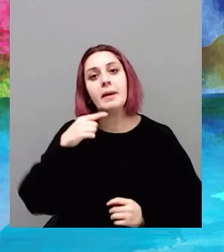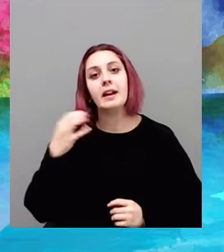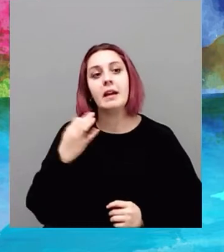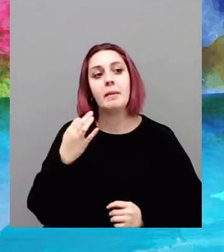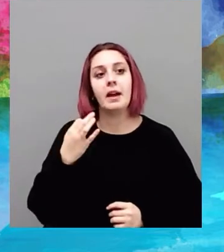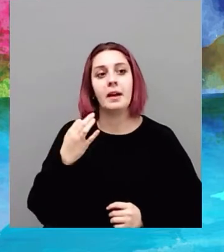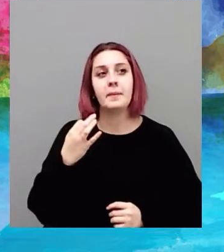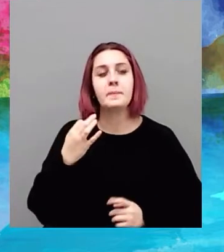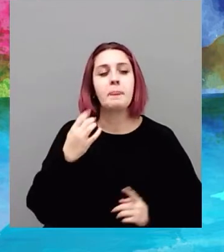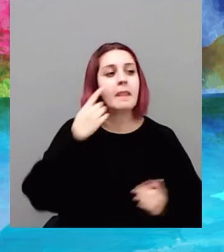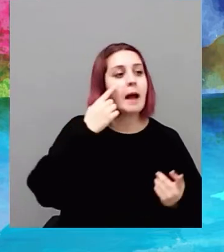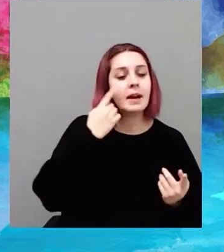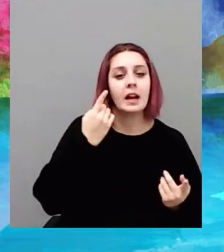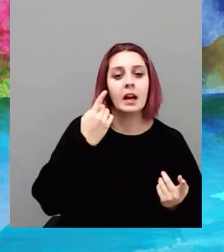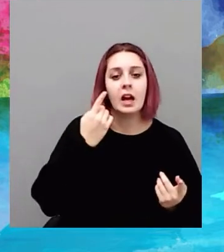identify